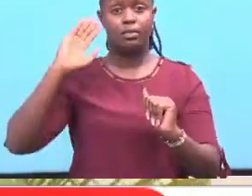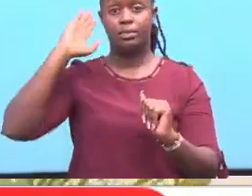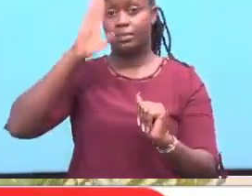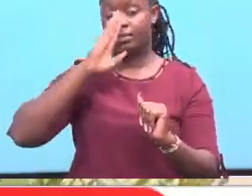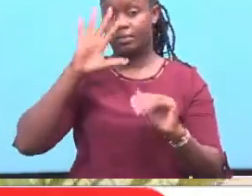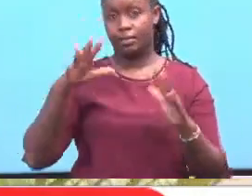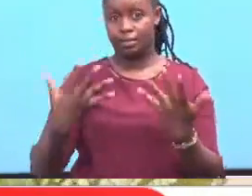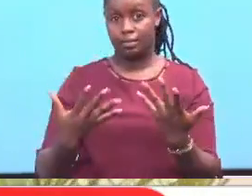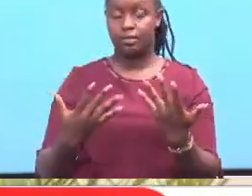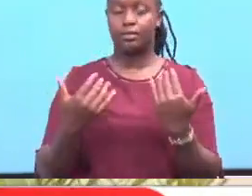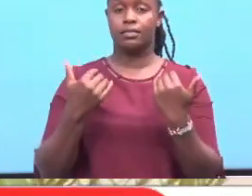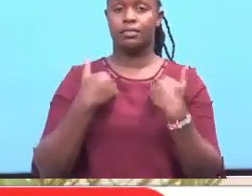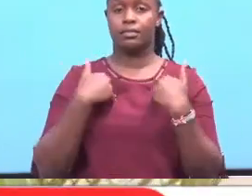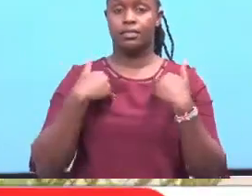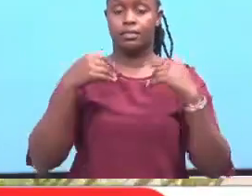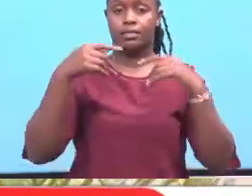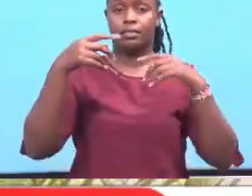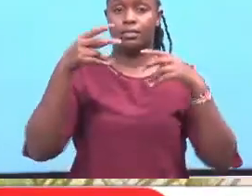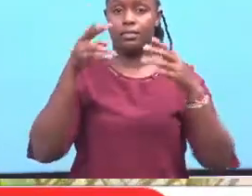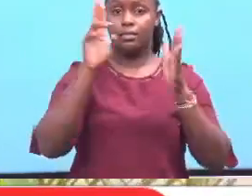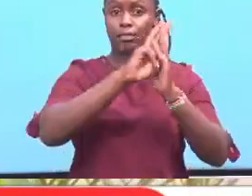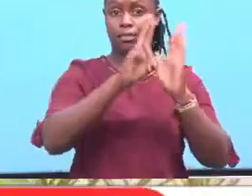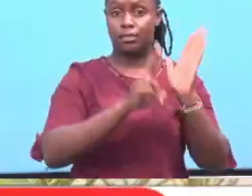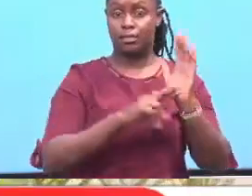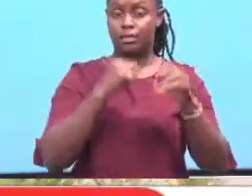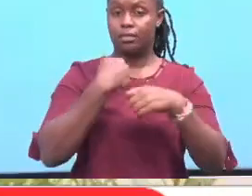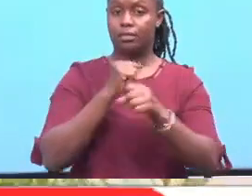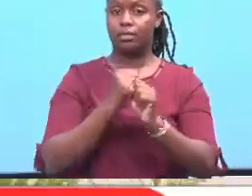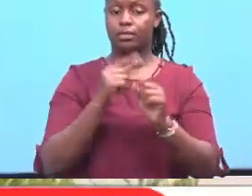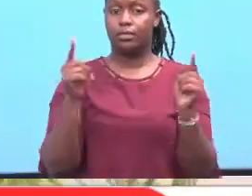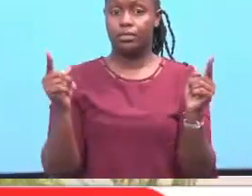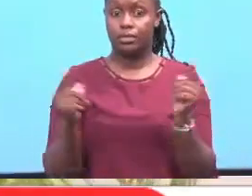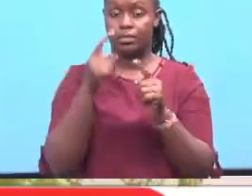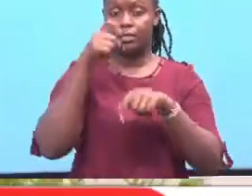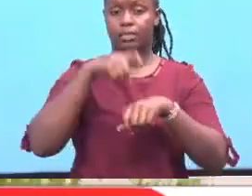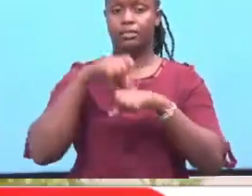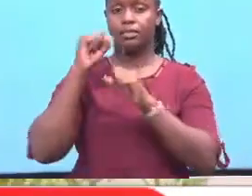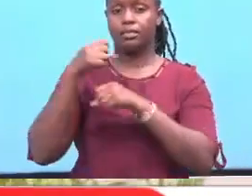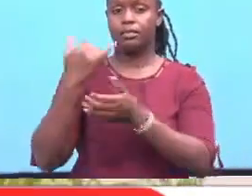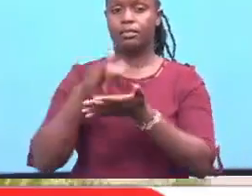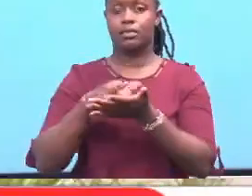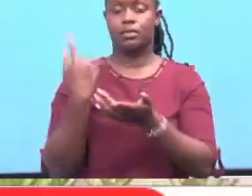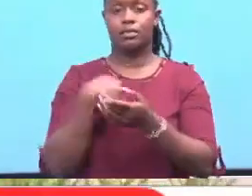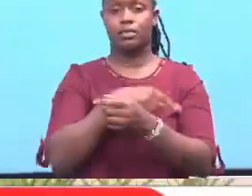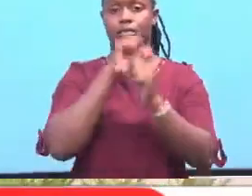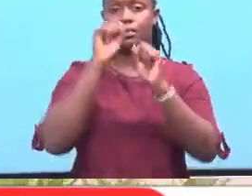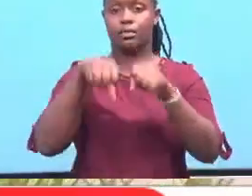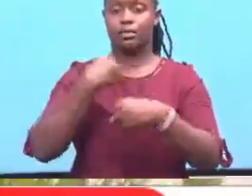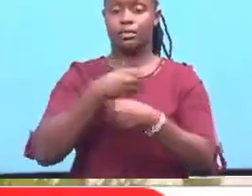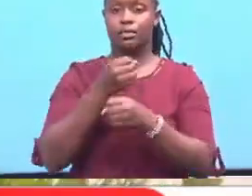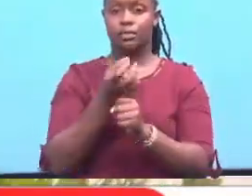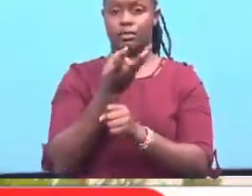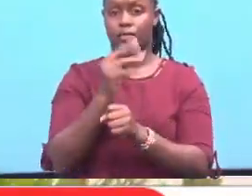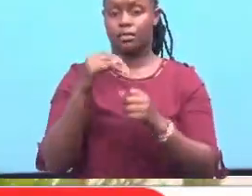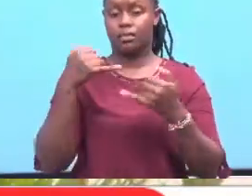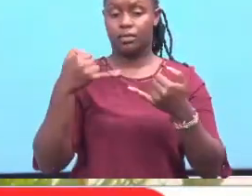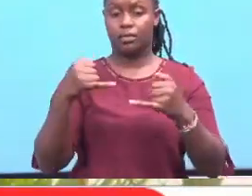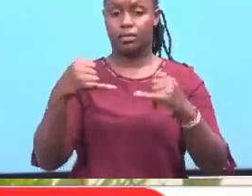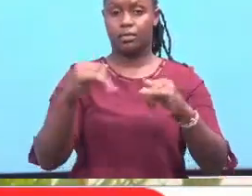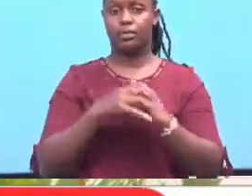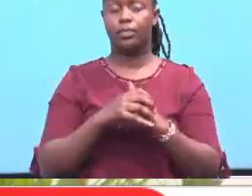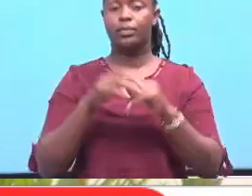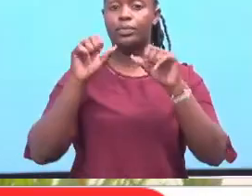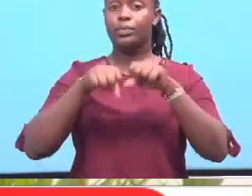have regulations made in the shortest time possible so that we can make them implementable. The Social